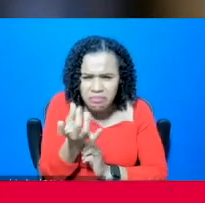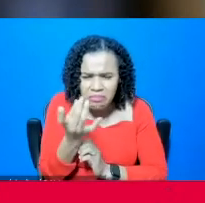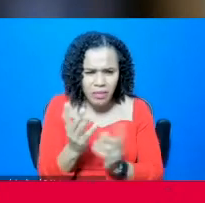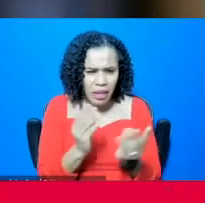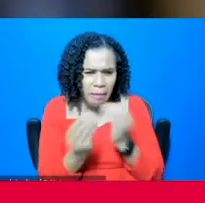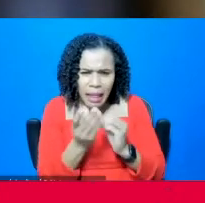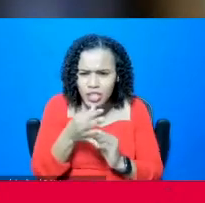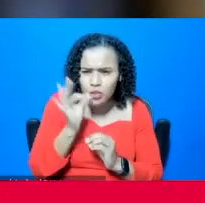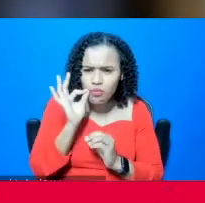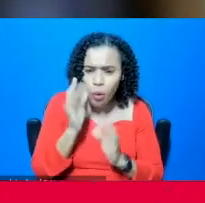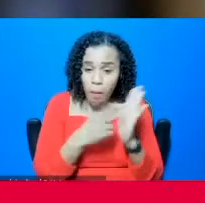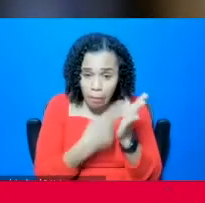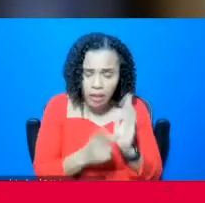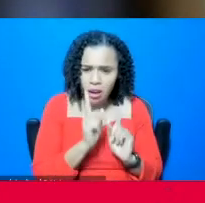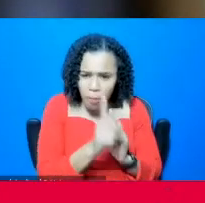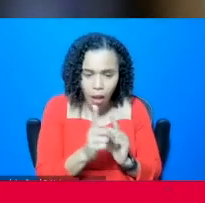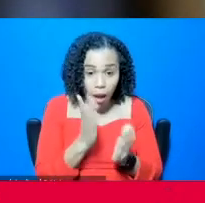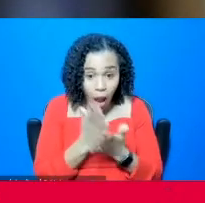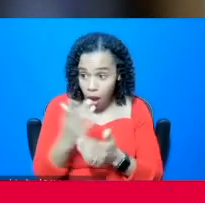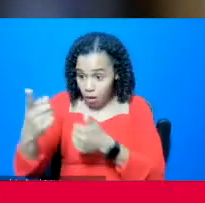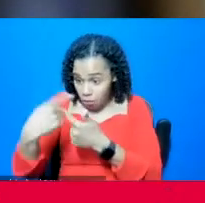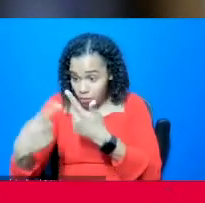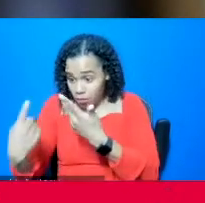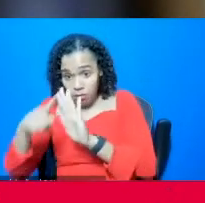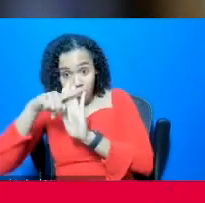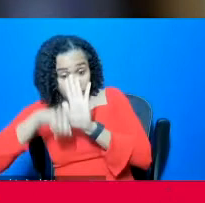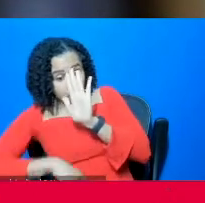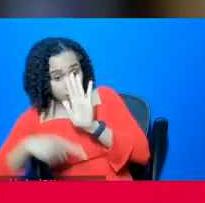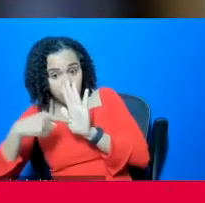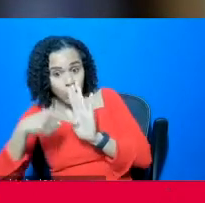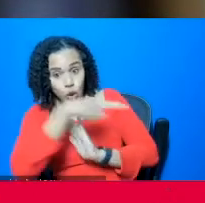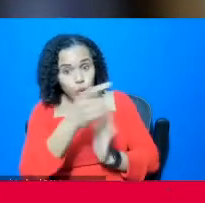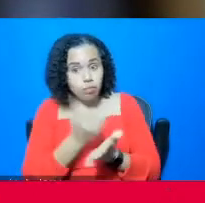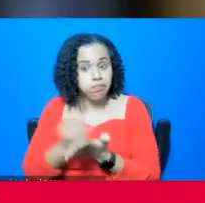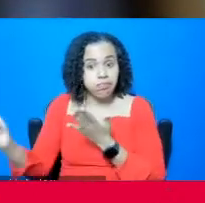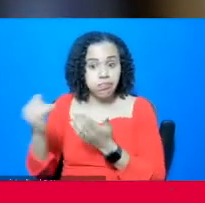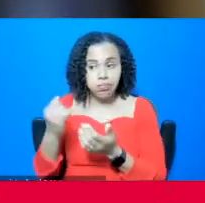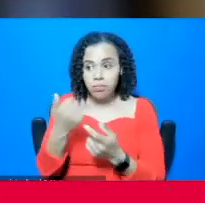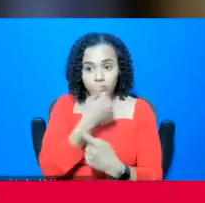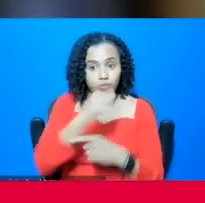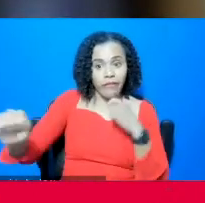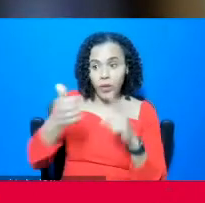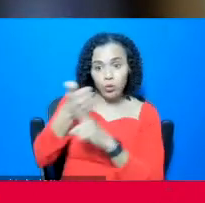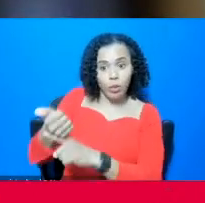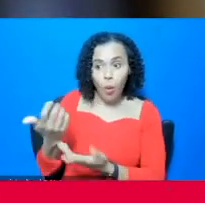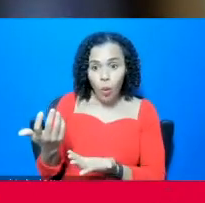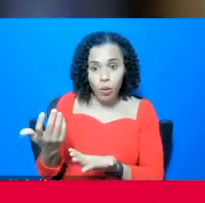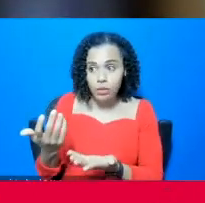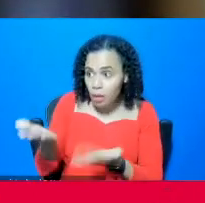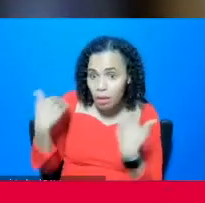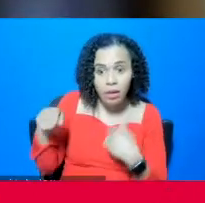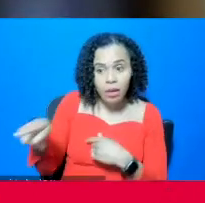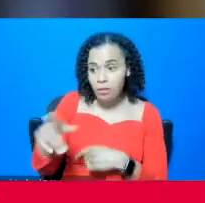won't support you from the trauma that we've created in your country or directly through the graduate recruitment schemes that often